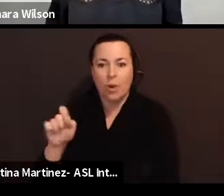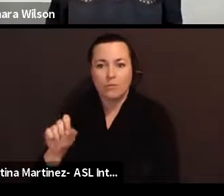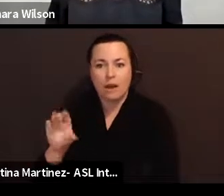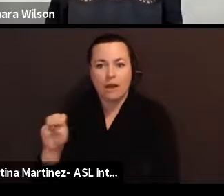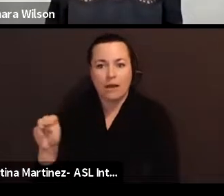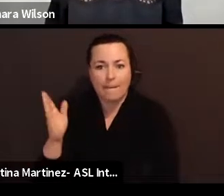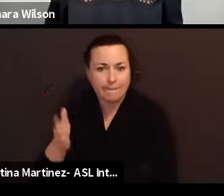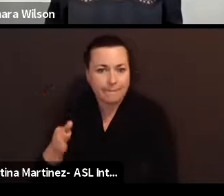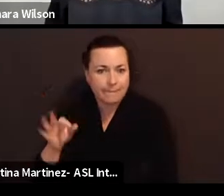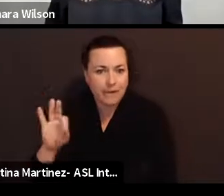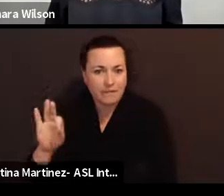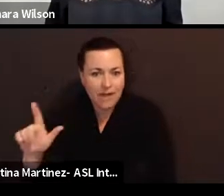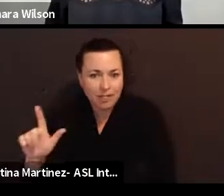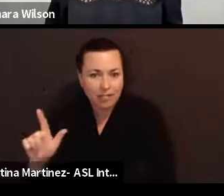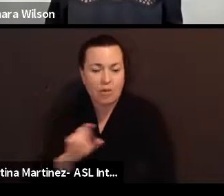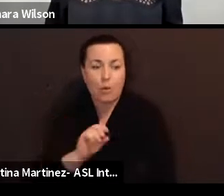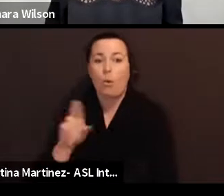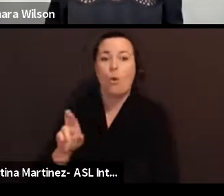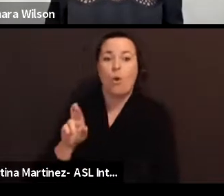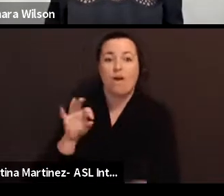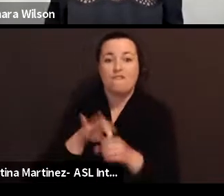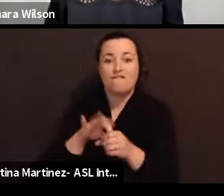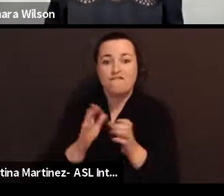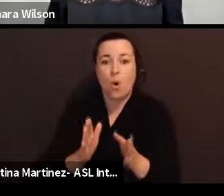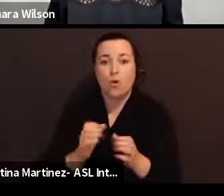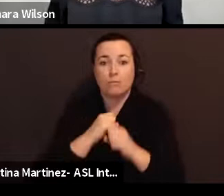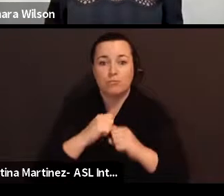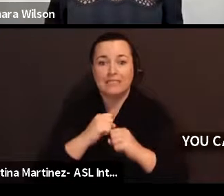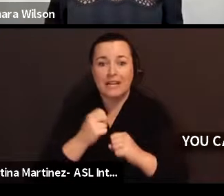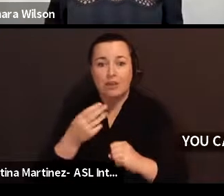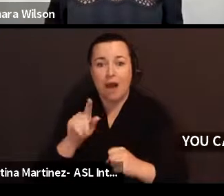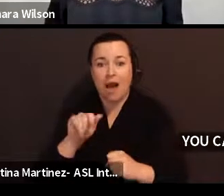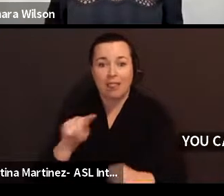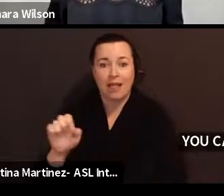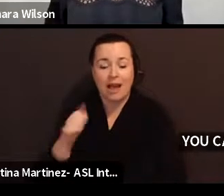iwillvote.com/FL or the voter protection hotline,